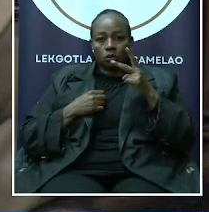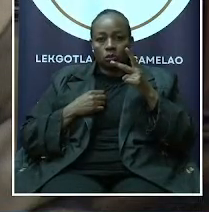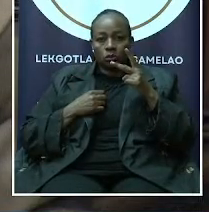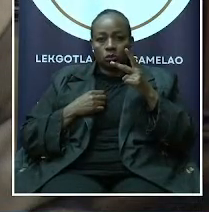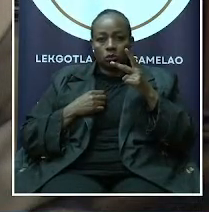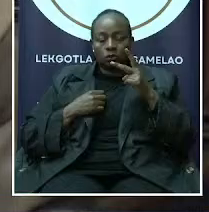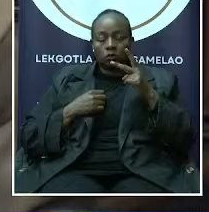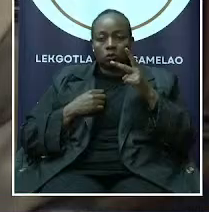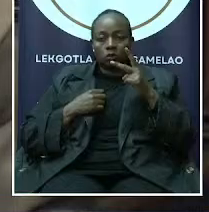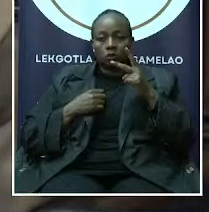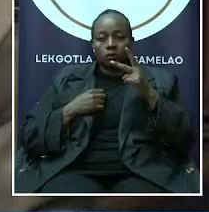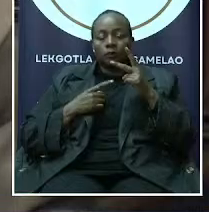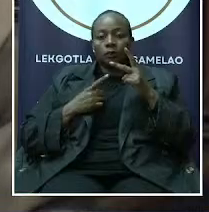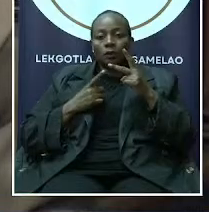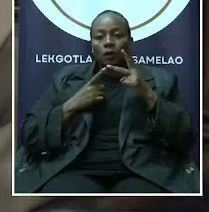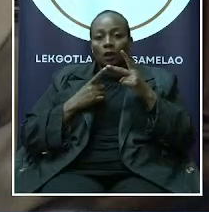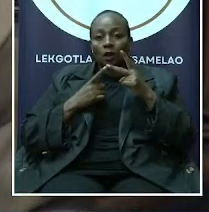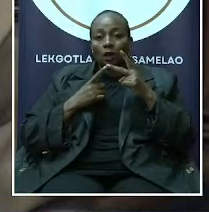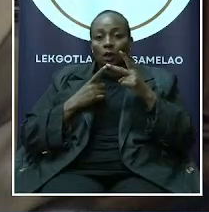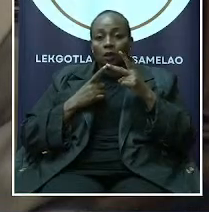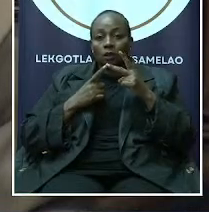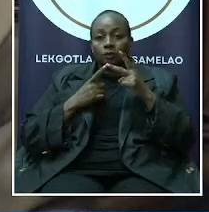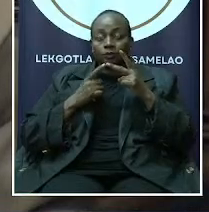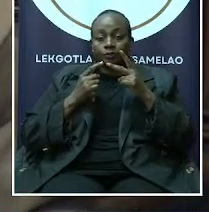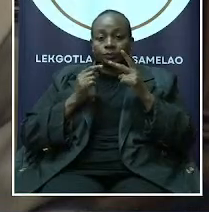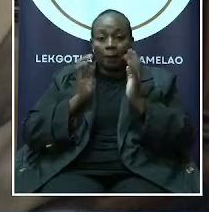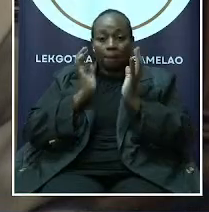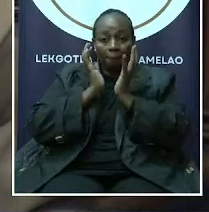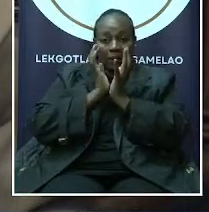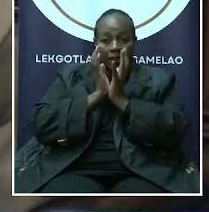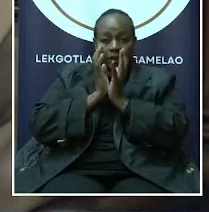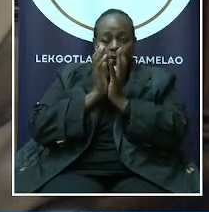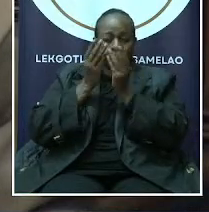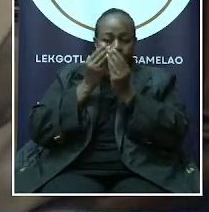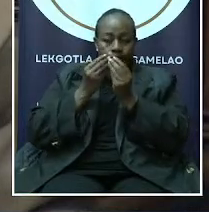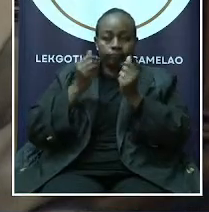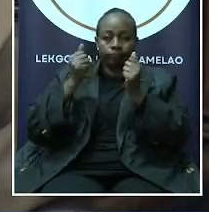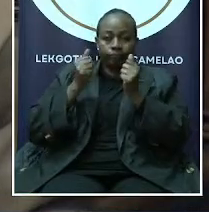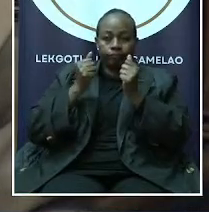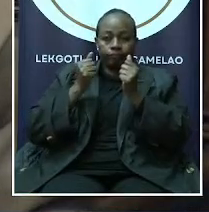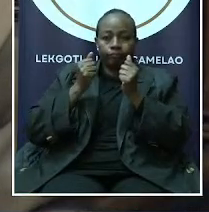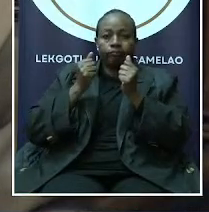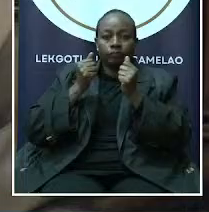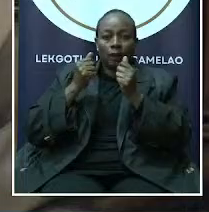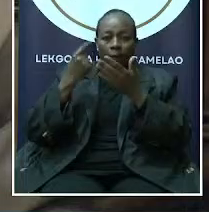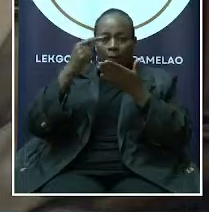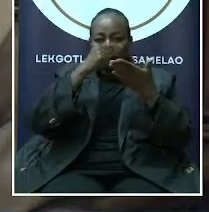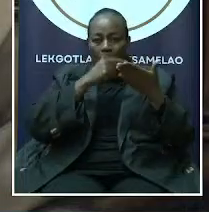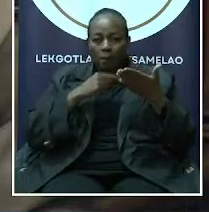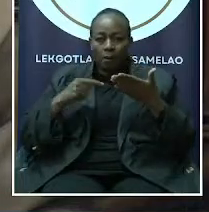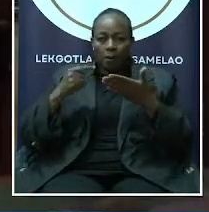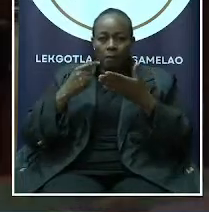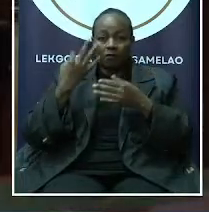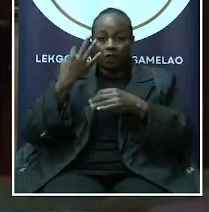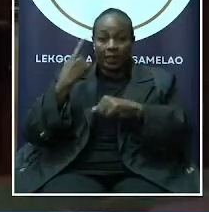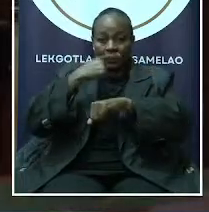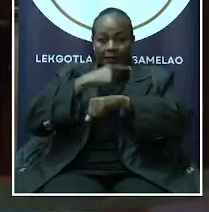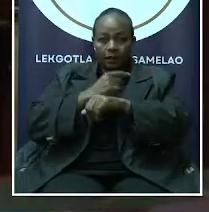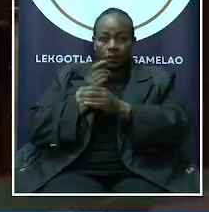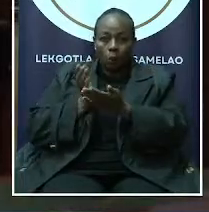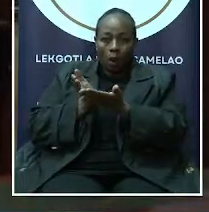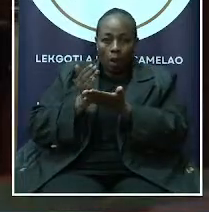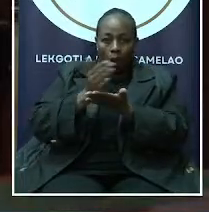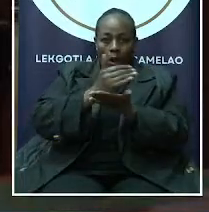the resolutions emanating from the submissions and the input that have been made, particularly from today and the past 3 days, will be